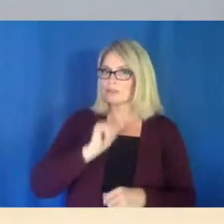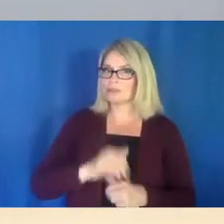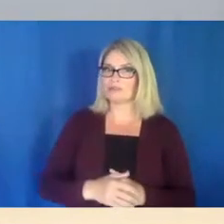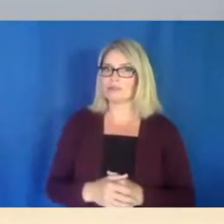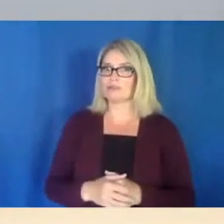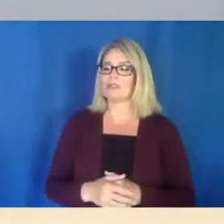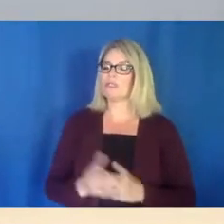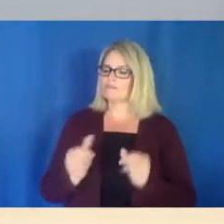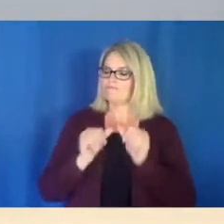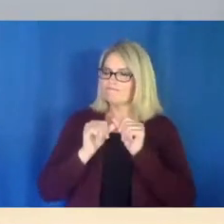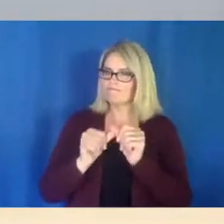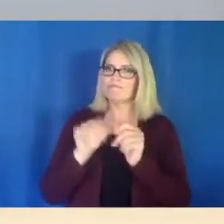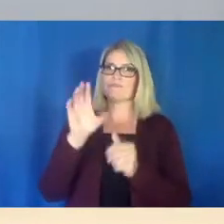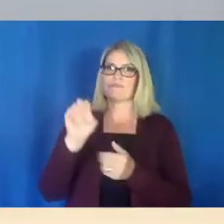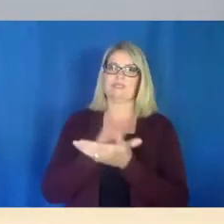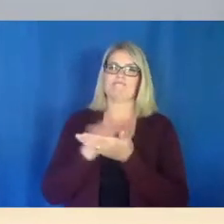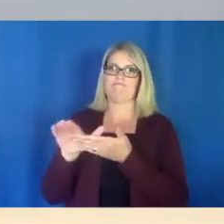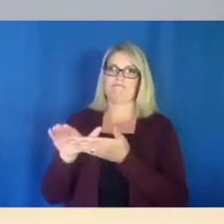to be kind. Thank you.